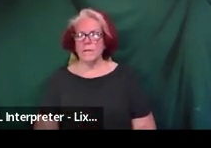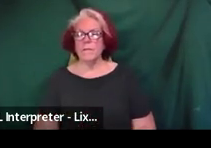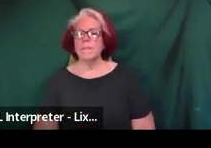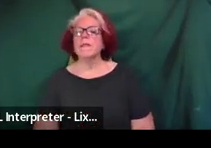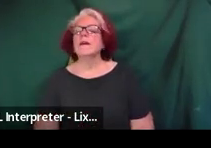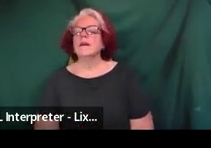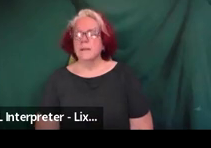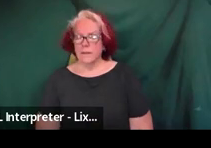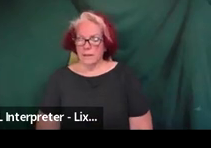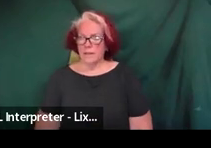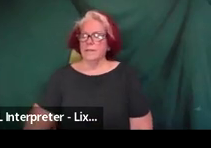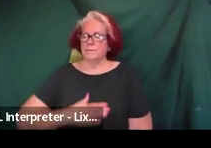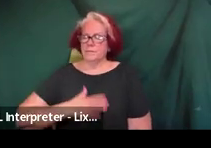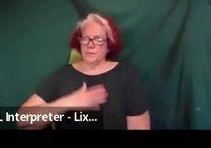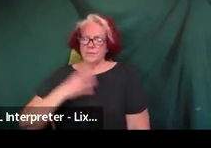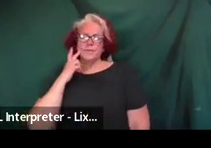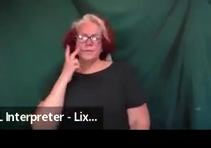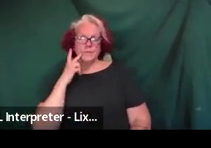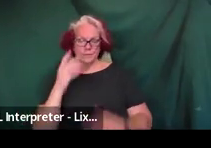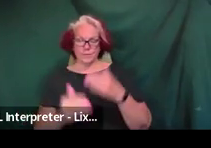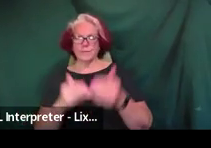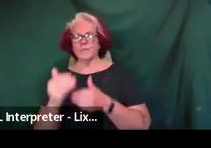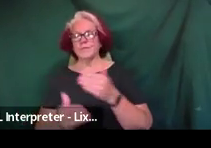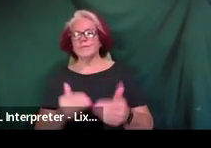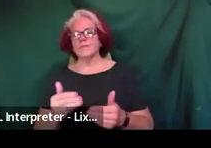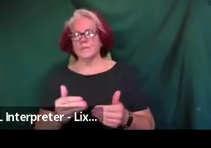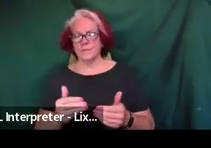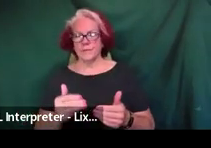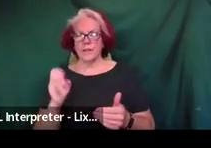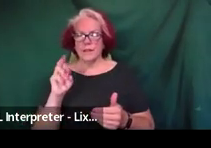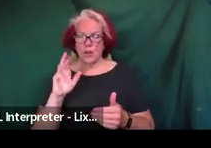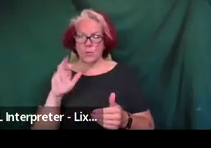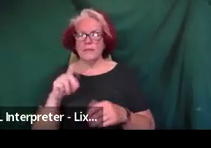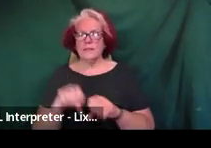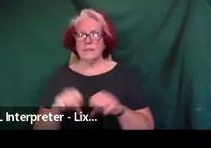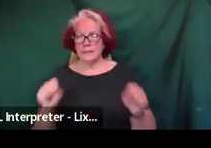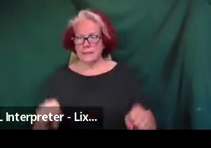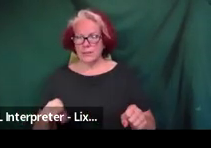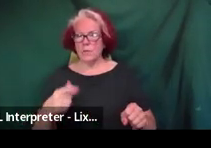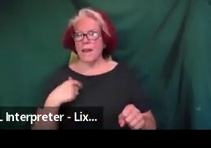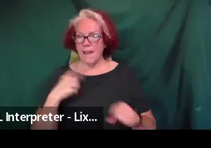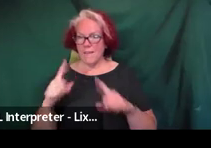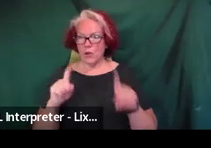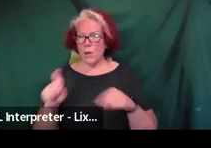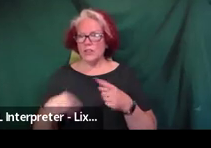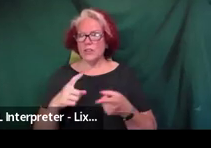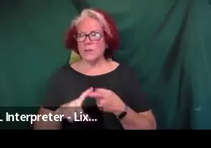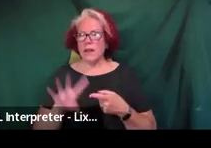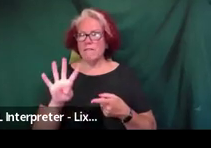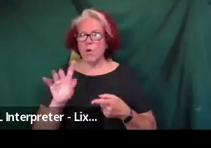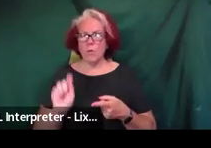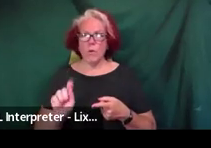Yes, happy to see progress on our ERP system. I have a question about